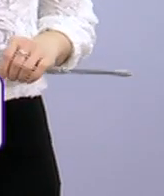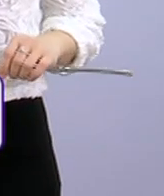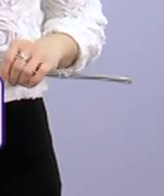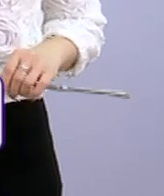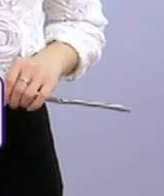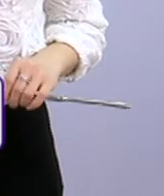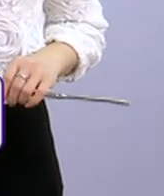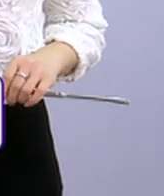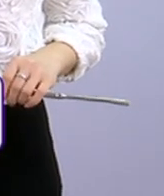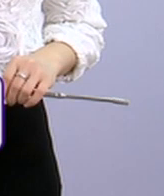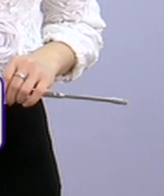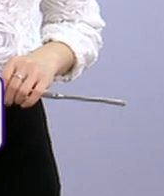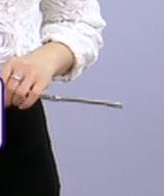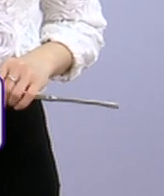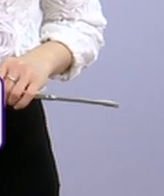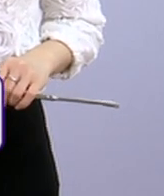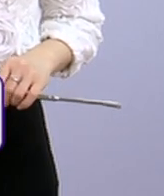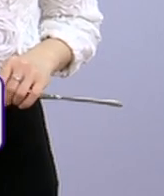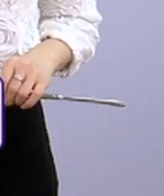Hail.